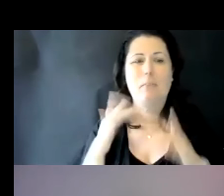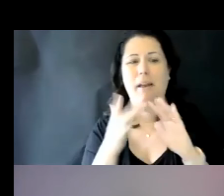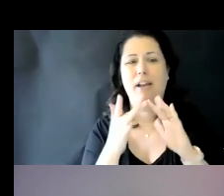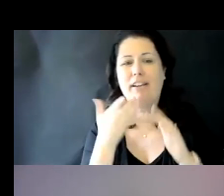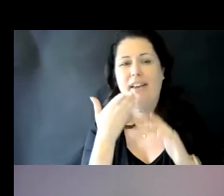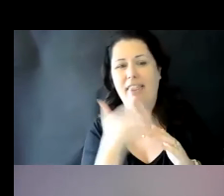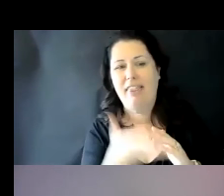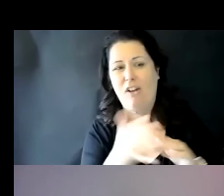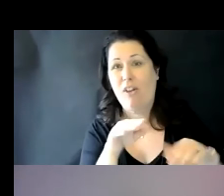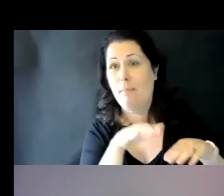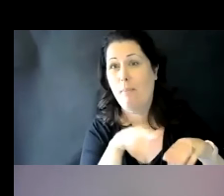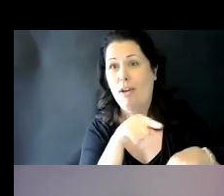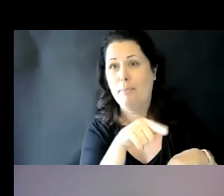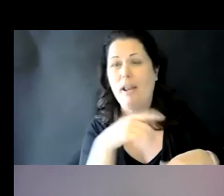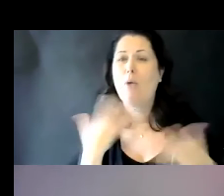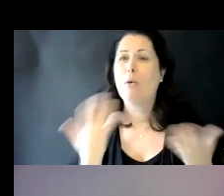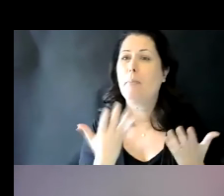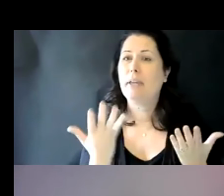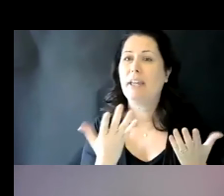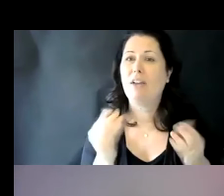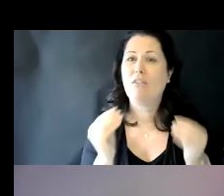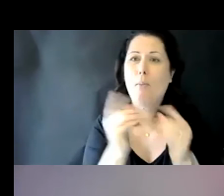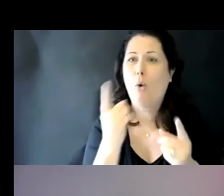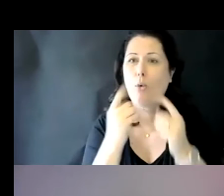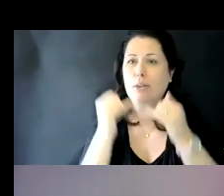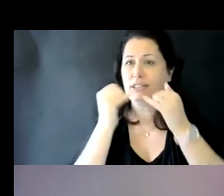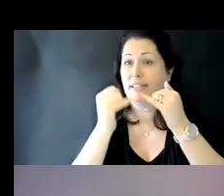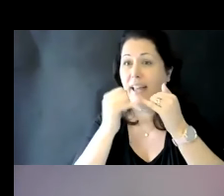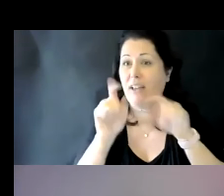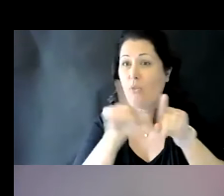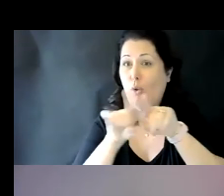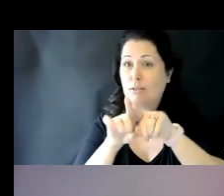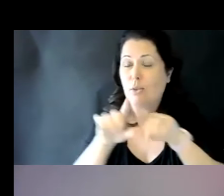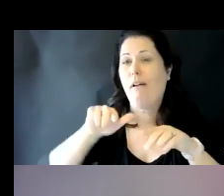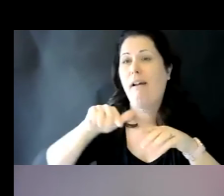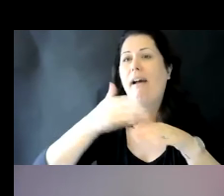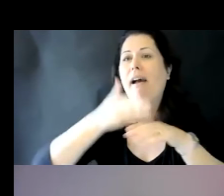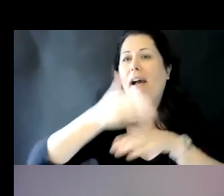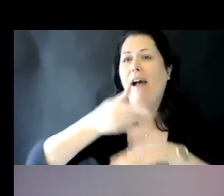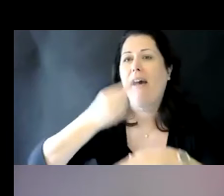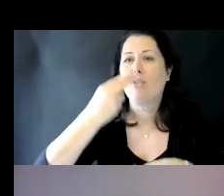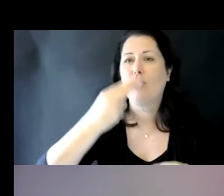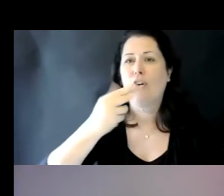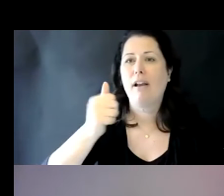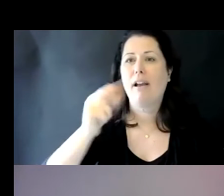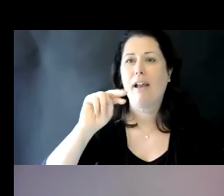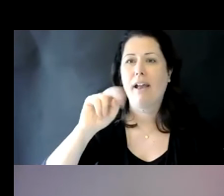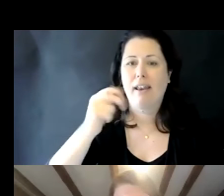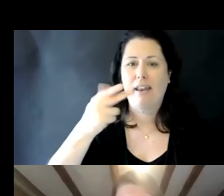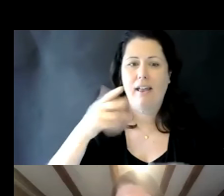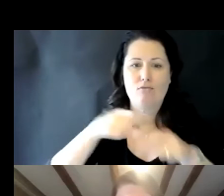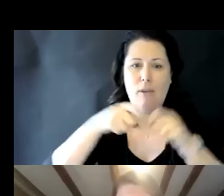bottom, and I'll be around for any more questions at the end as well once Hannah has spoken. Thanks very much,